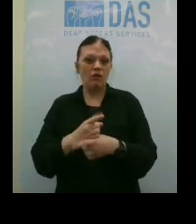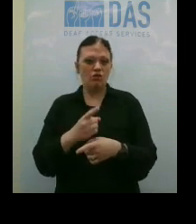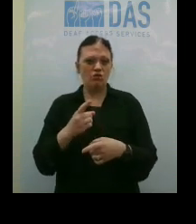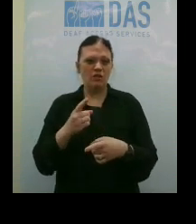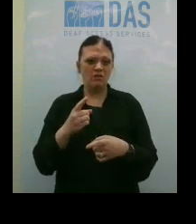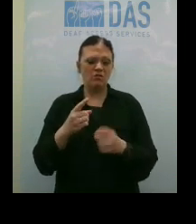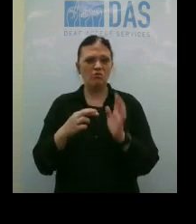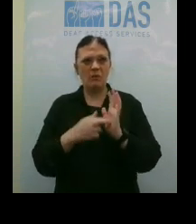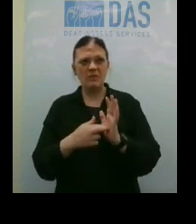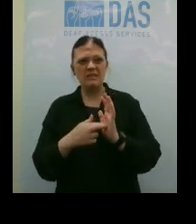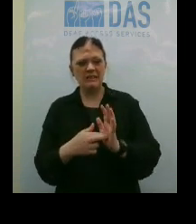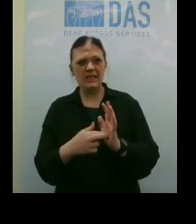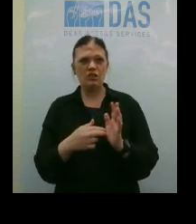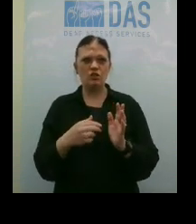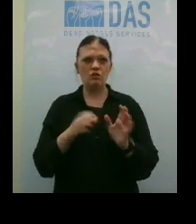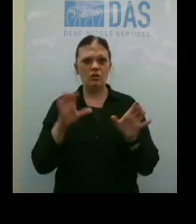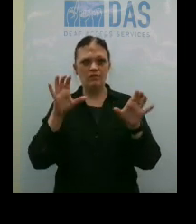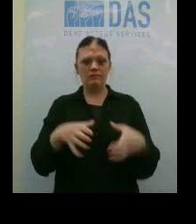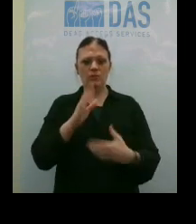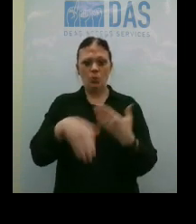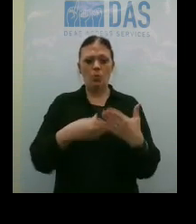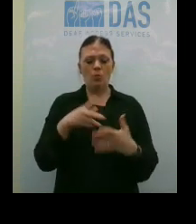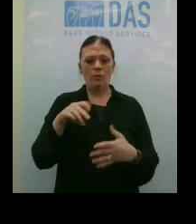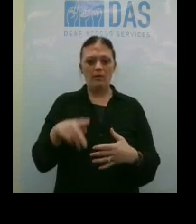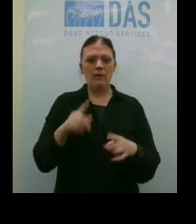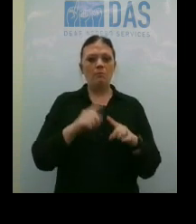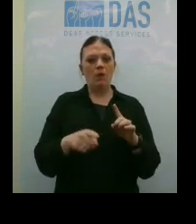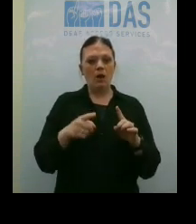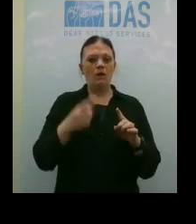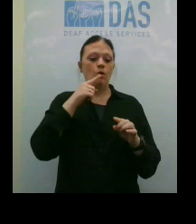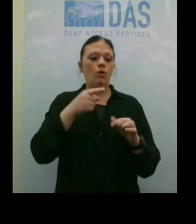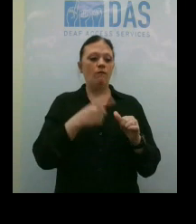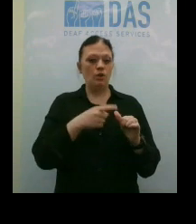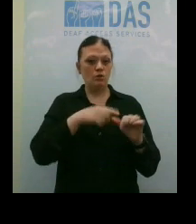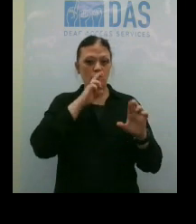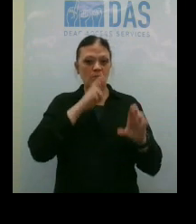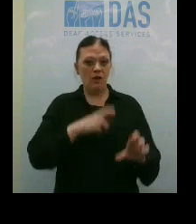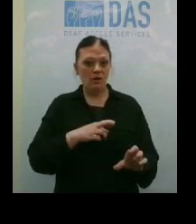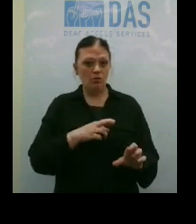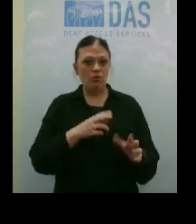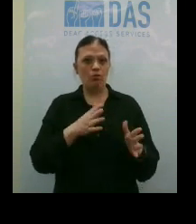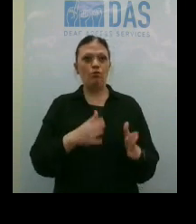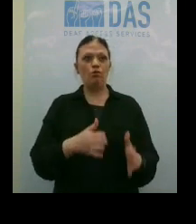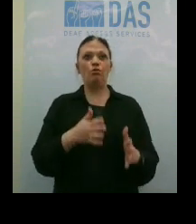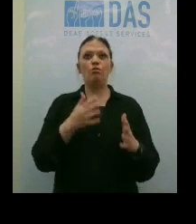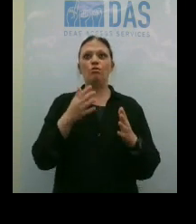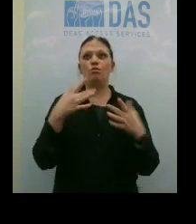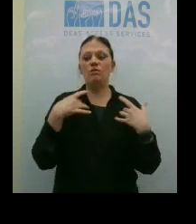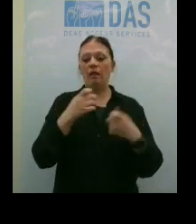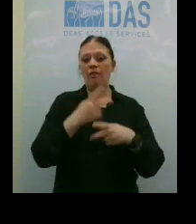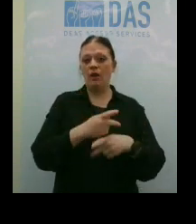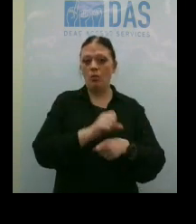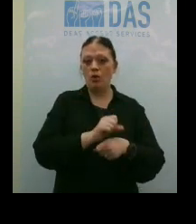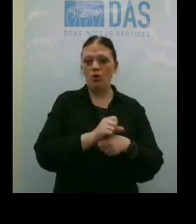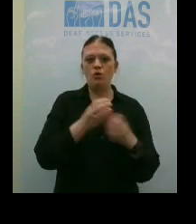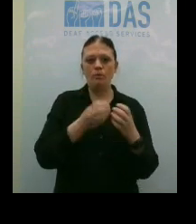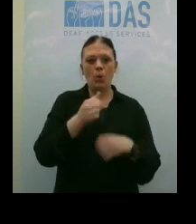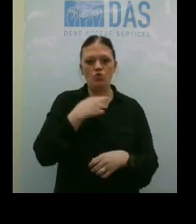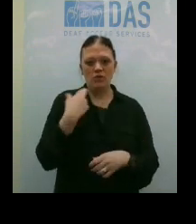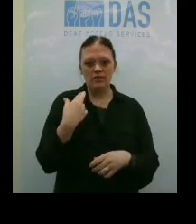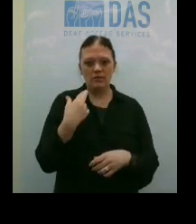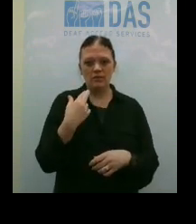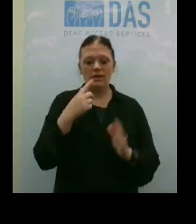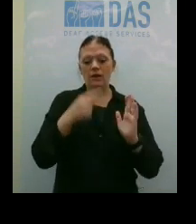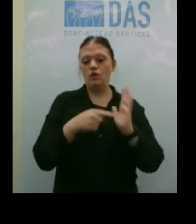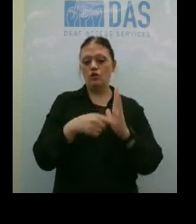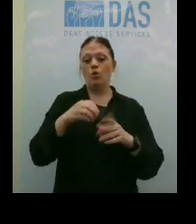population, but we did understand for those that were first responders, those that are working in a healthcare setting, that they are most at risk, and it did show it